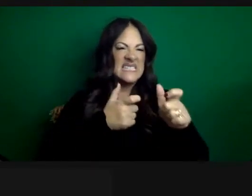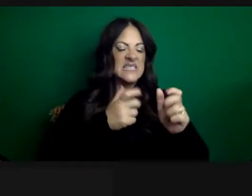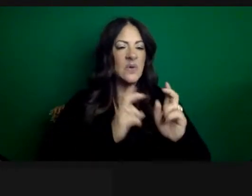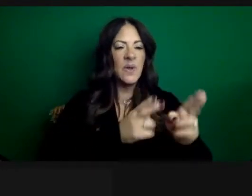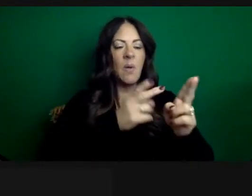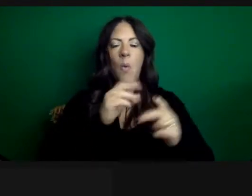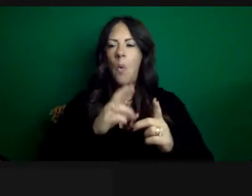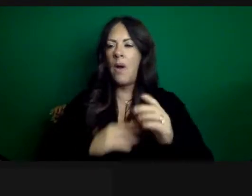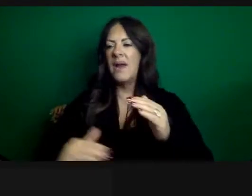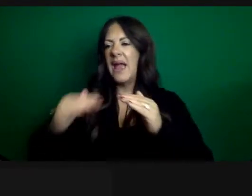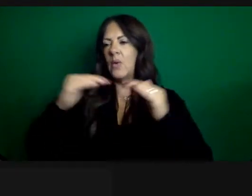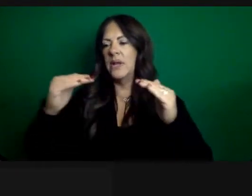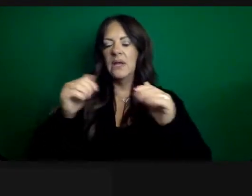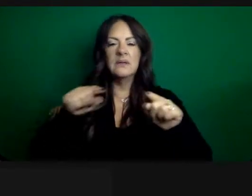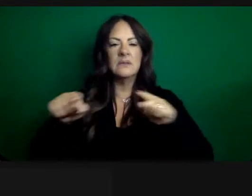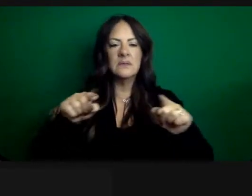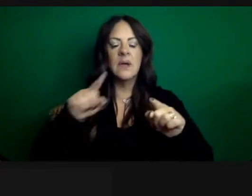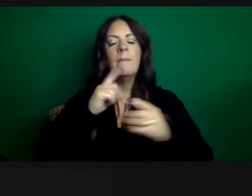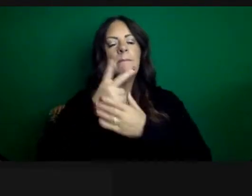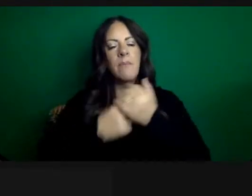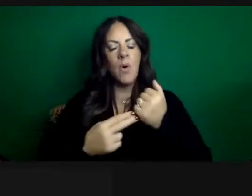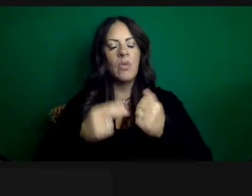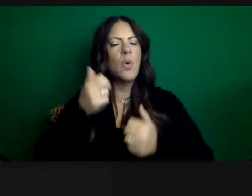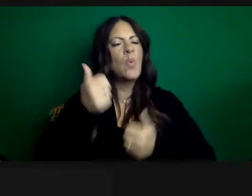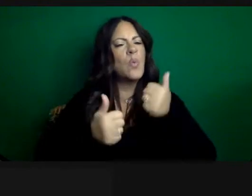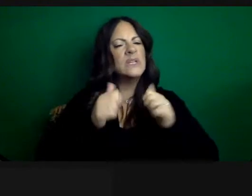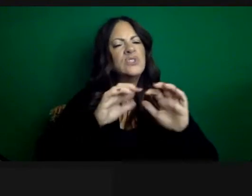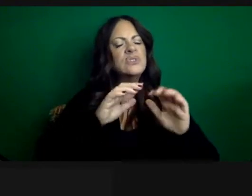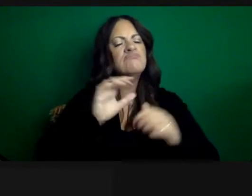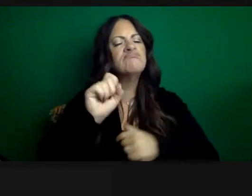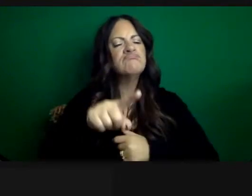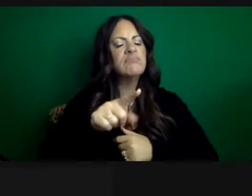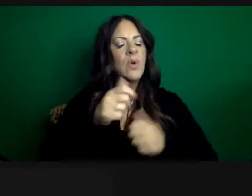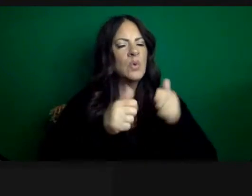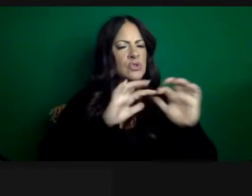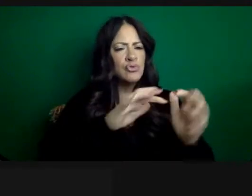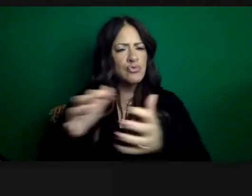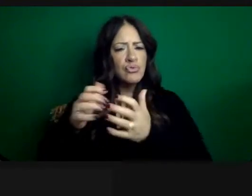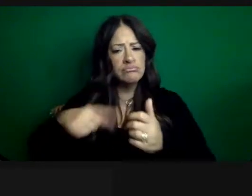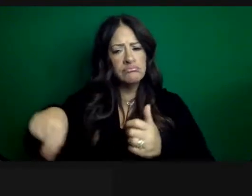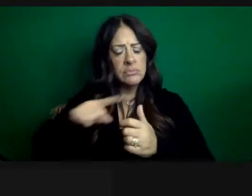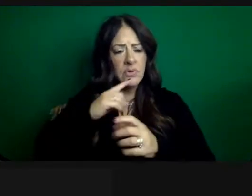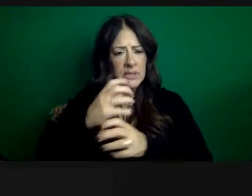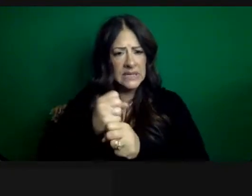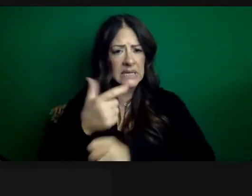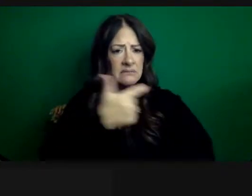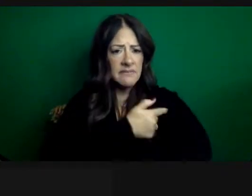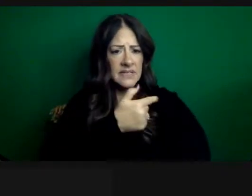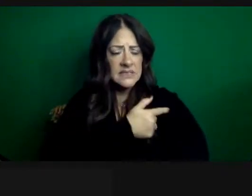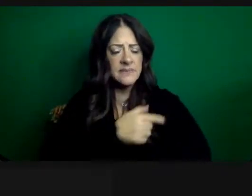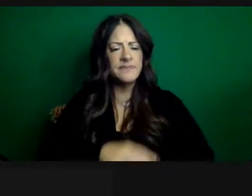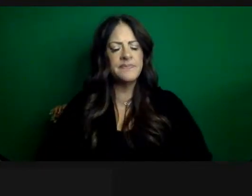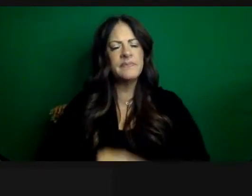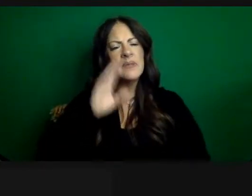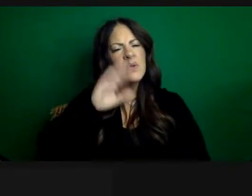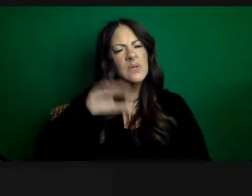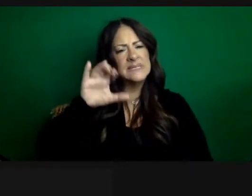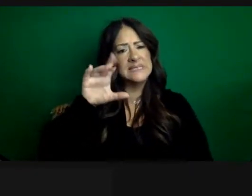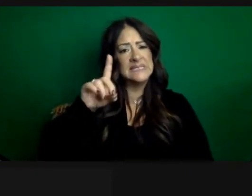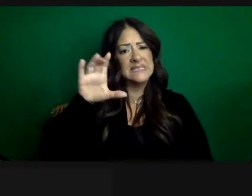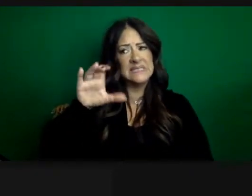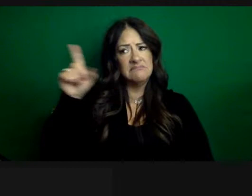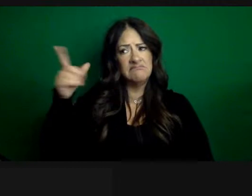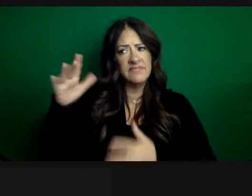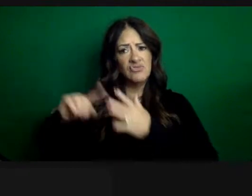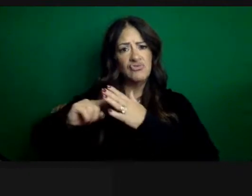releasing any race or ethnicity data to show what groups are getting vaccinated. We know the CDC has started. So can you explain why